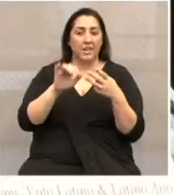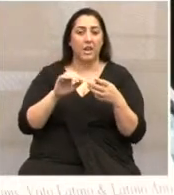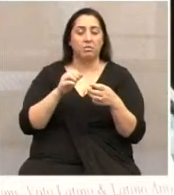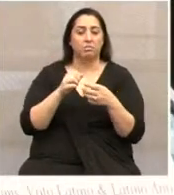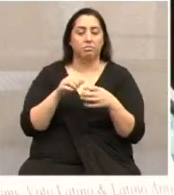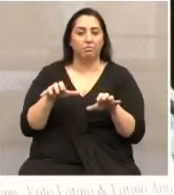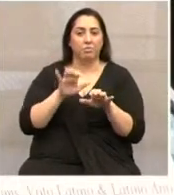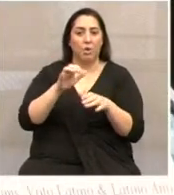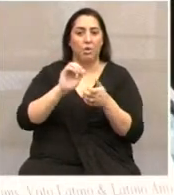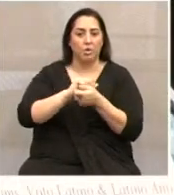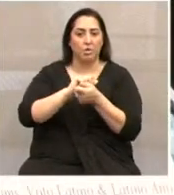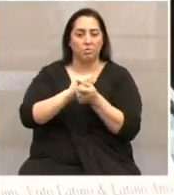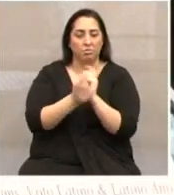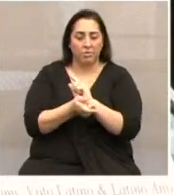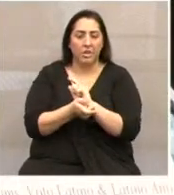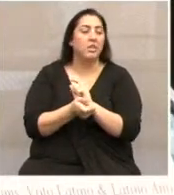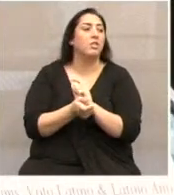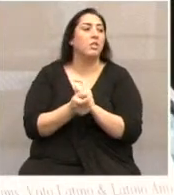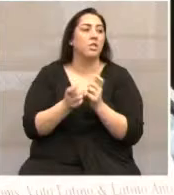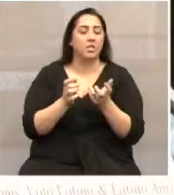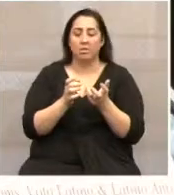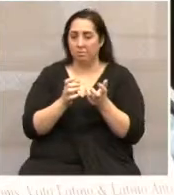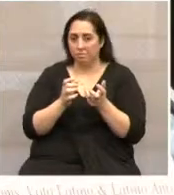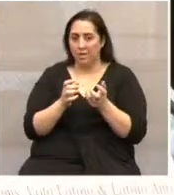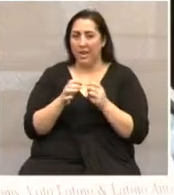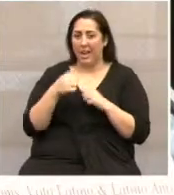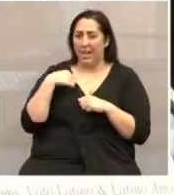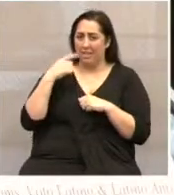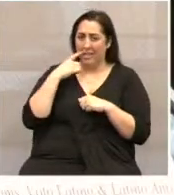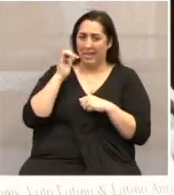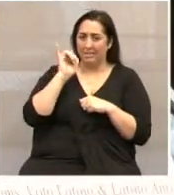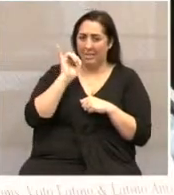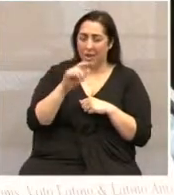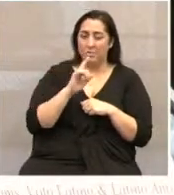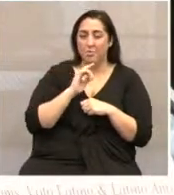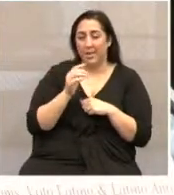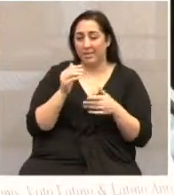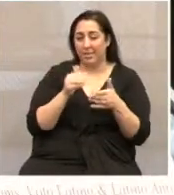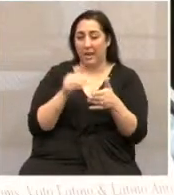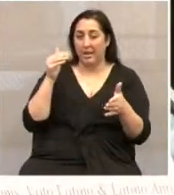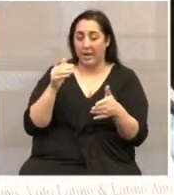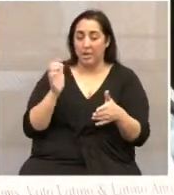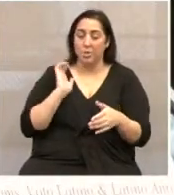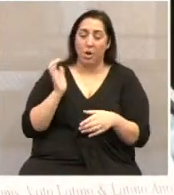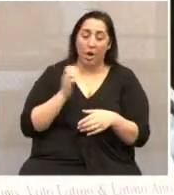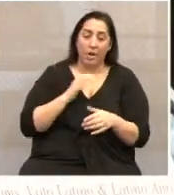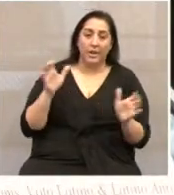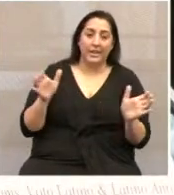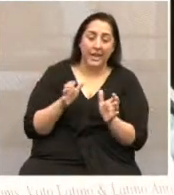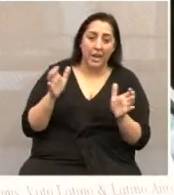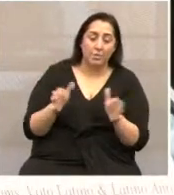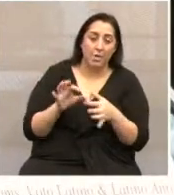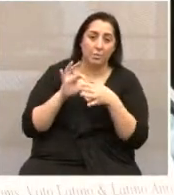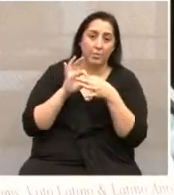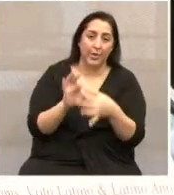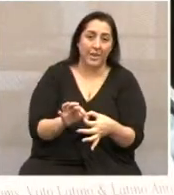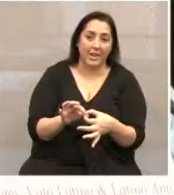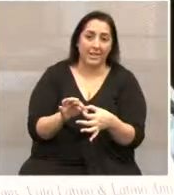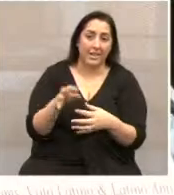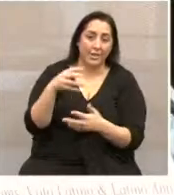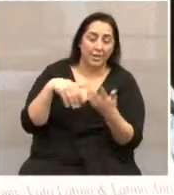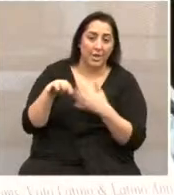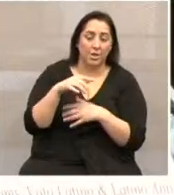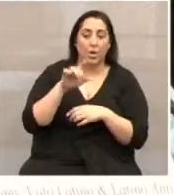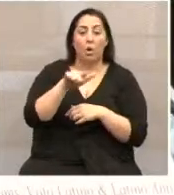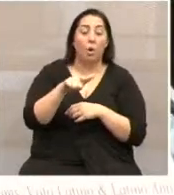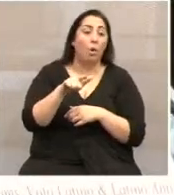that, are contrary to basically engagement-based interactions that we all have on social media, where like social media sees that, oh, you're consuming